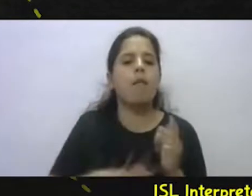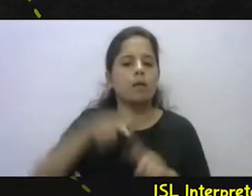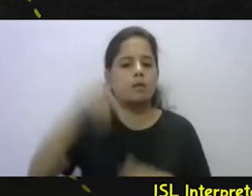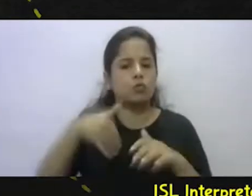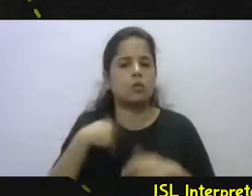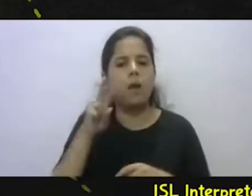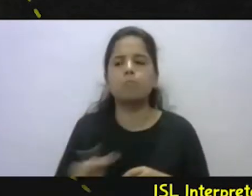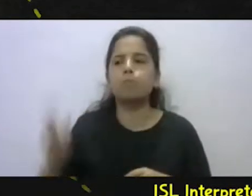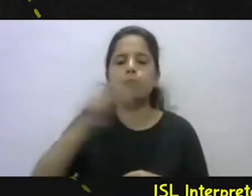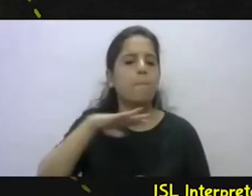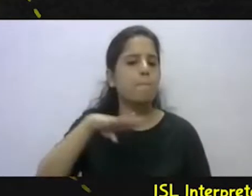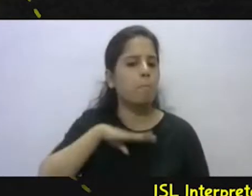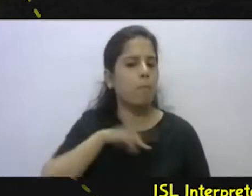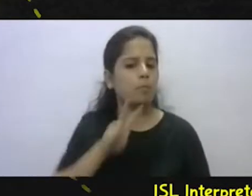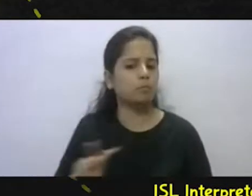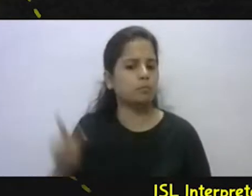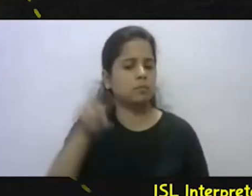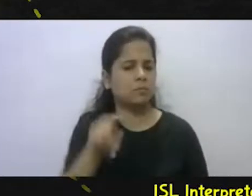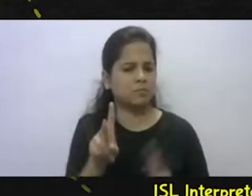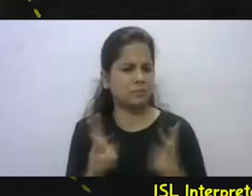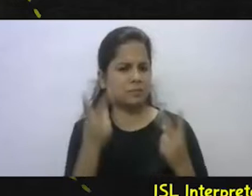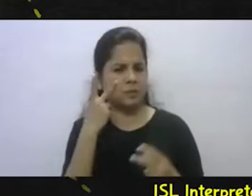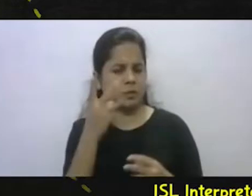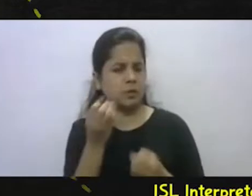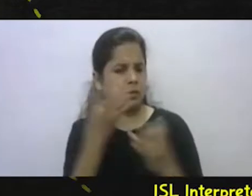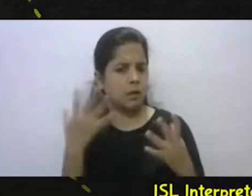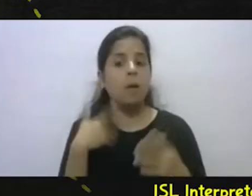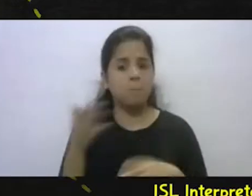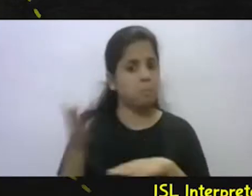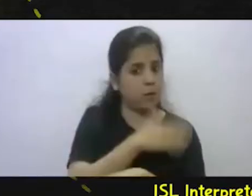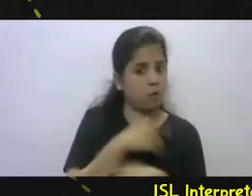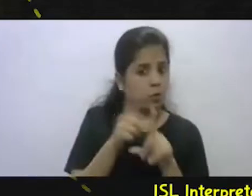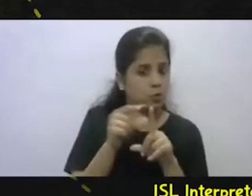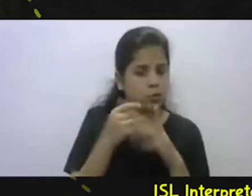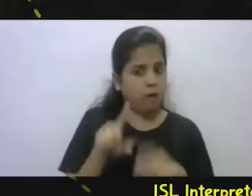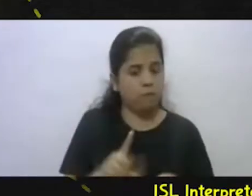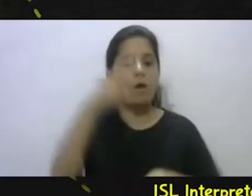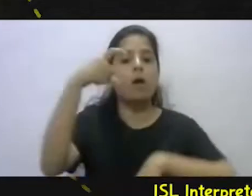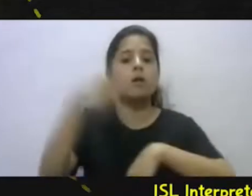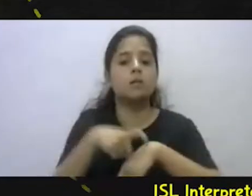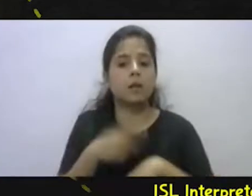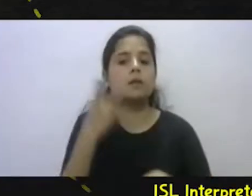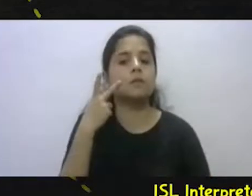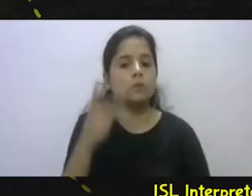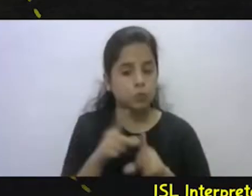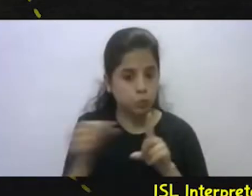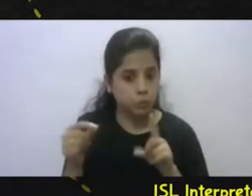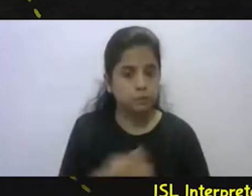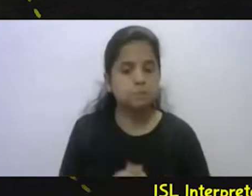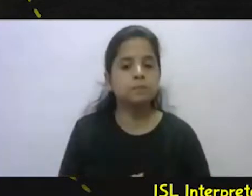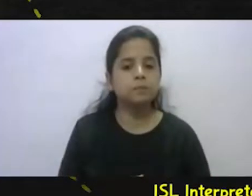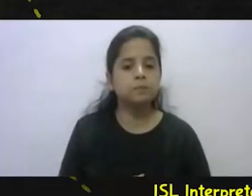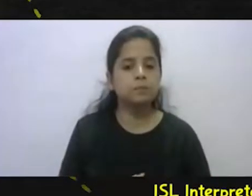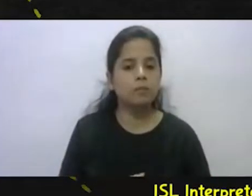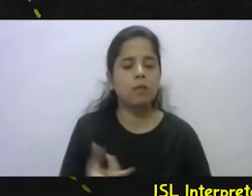across Maharashtra. And what was unique was I'd done a little bit of this before, but this was for the first time as an out gay man, right? And